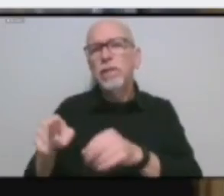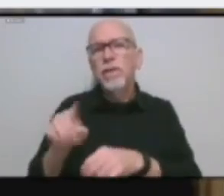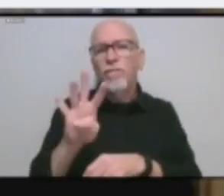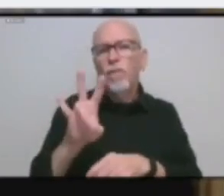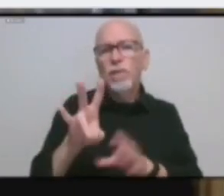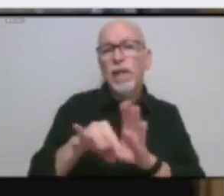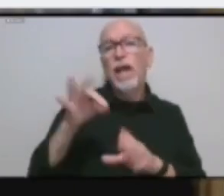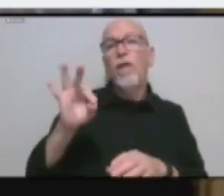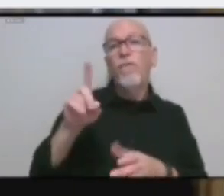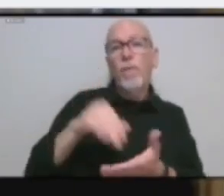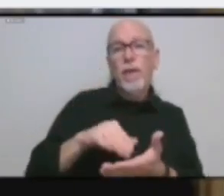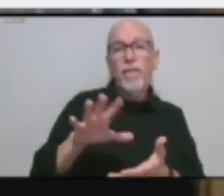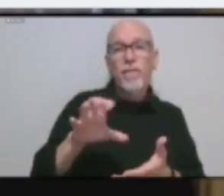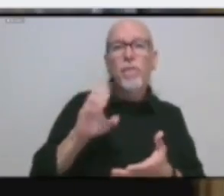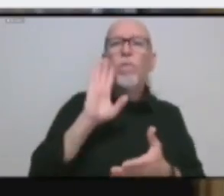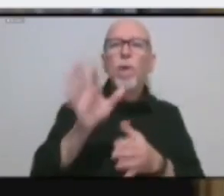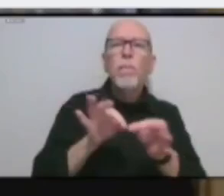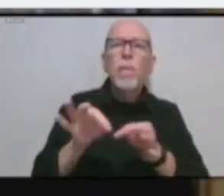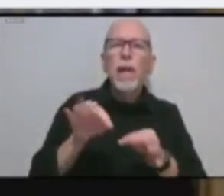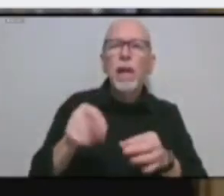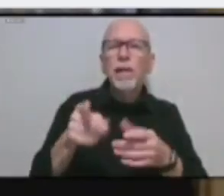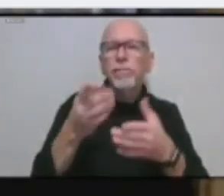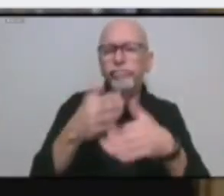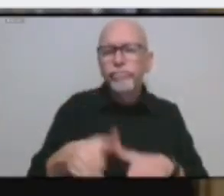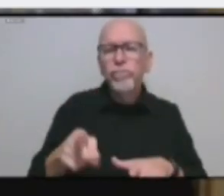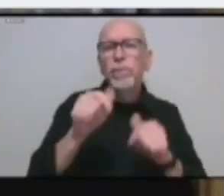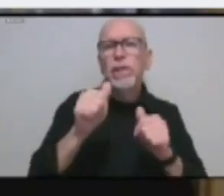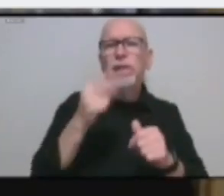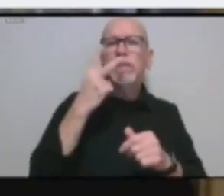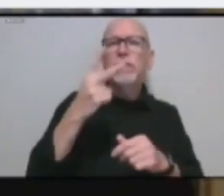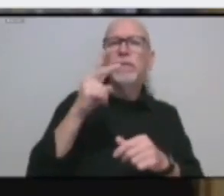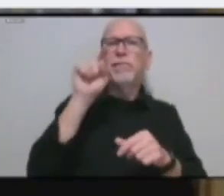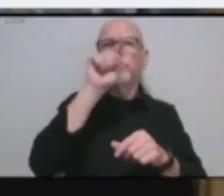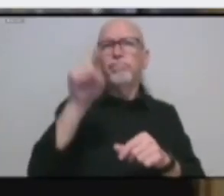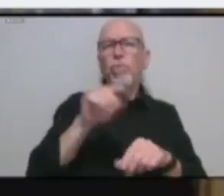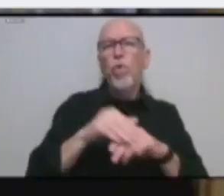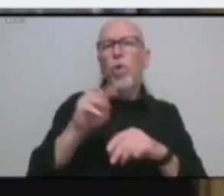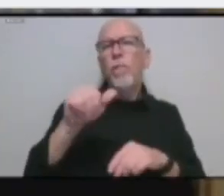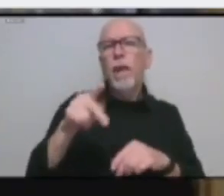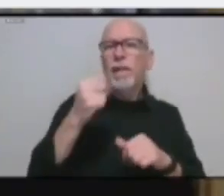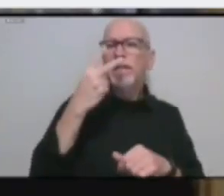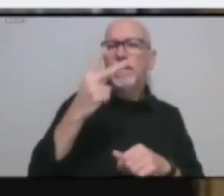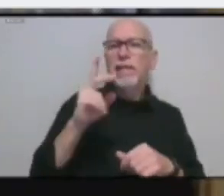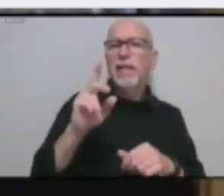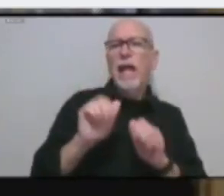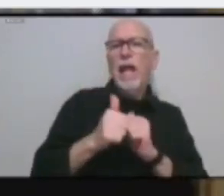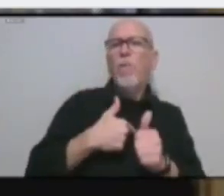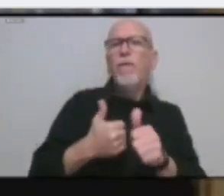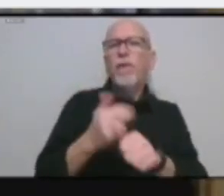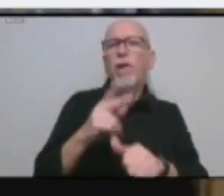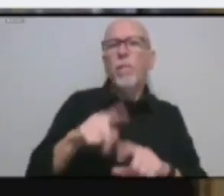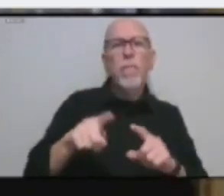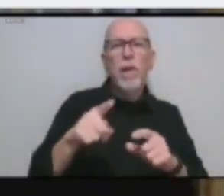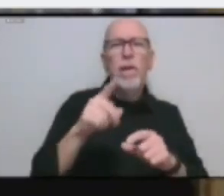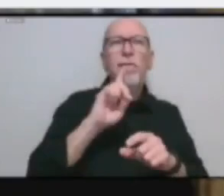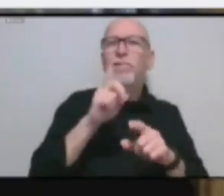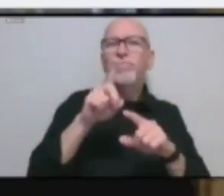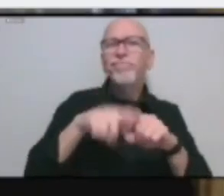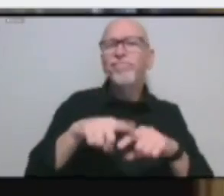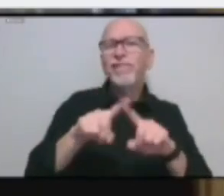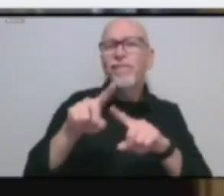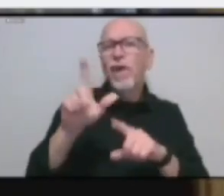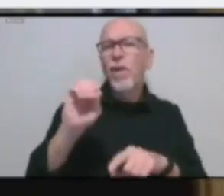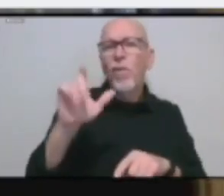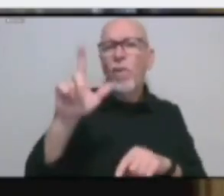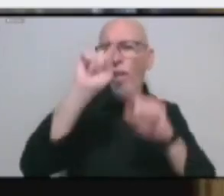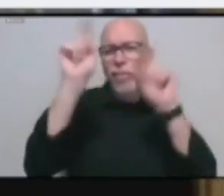1,500 where they are, so you've got a kind of a pin in the map and see what the follow-up is. But it's all been local, and like I